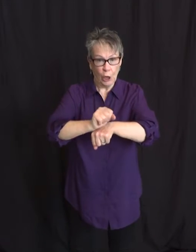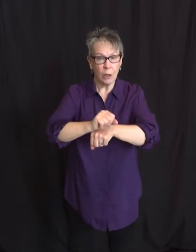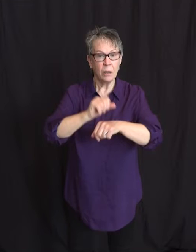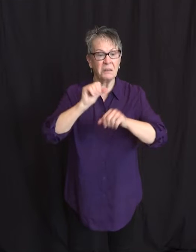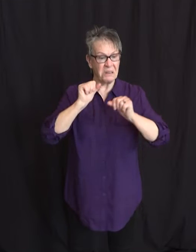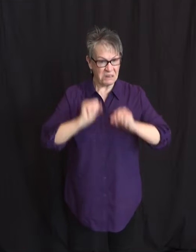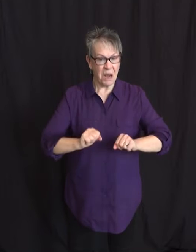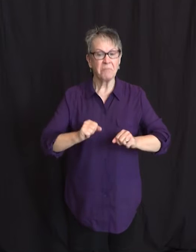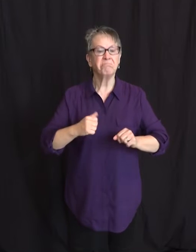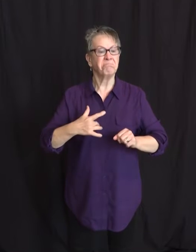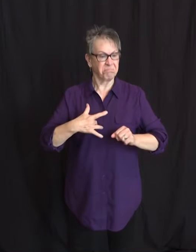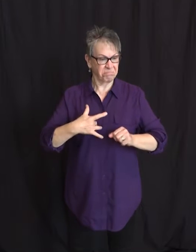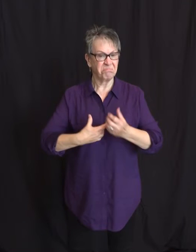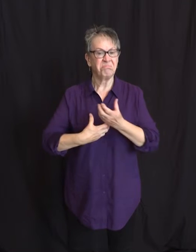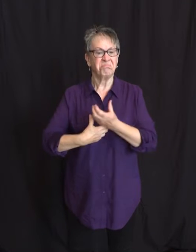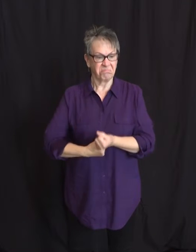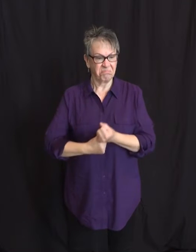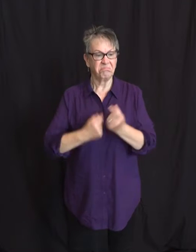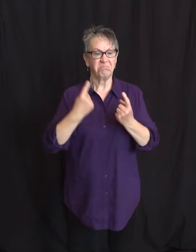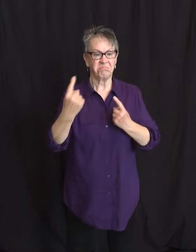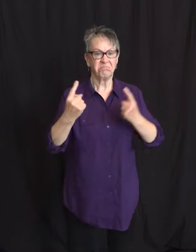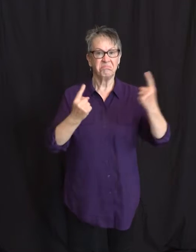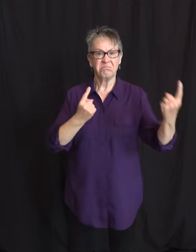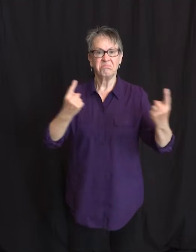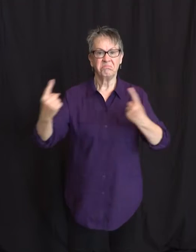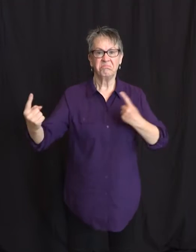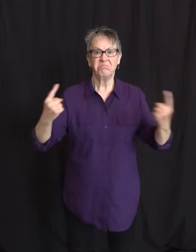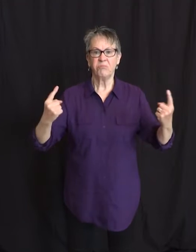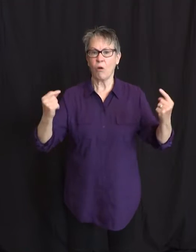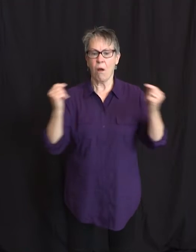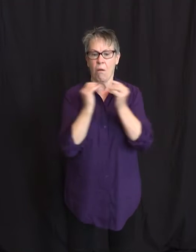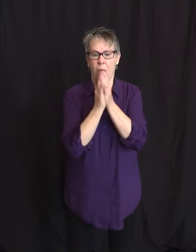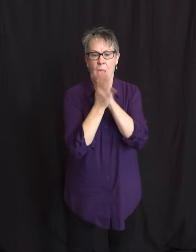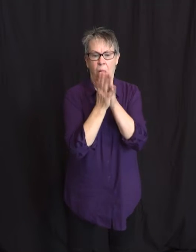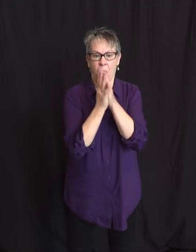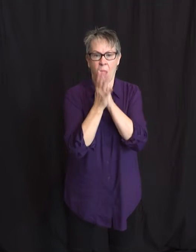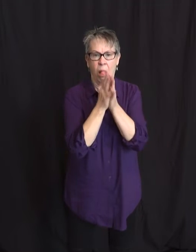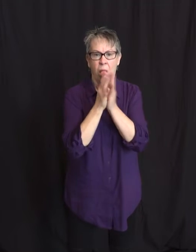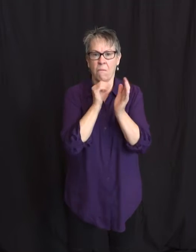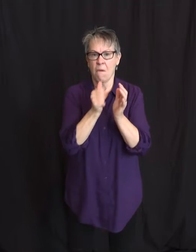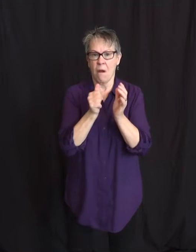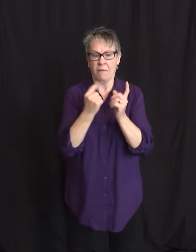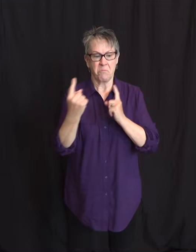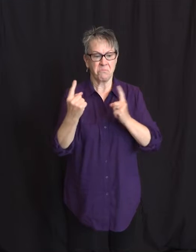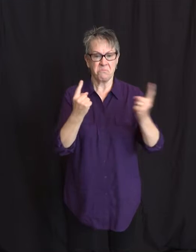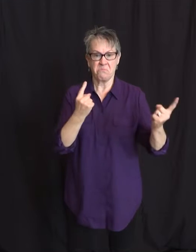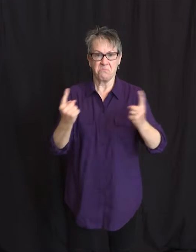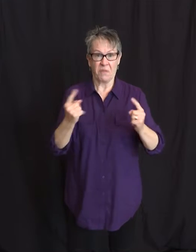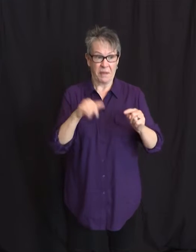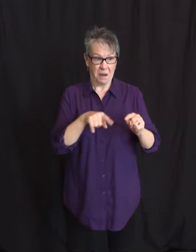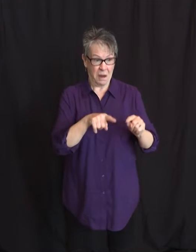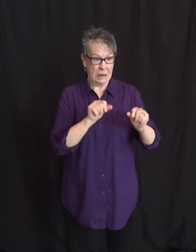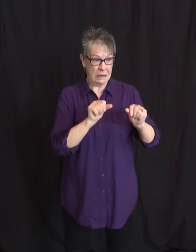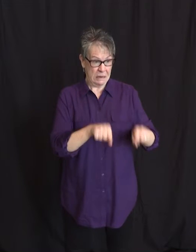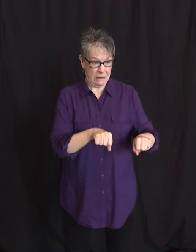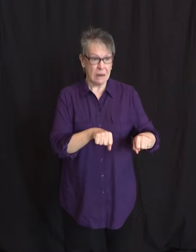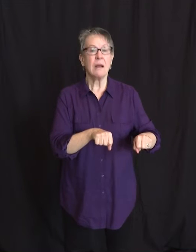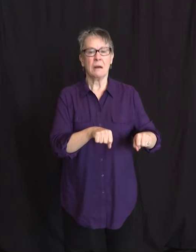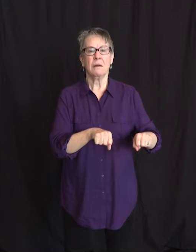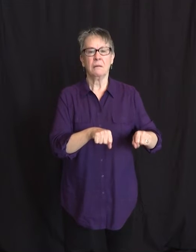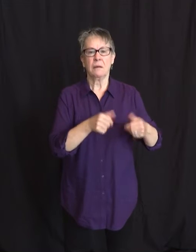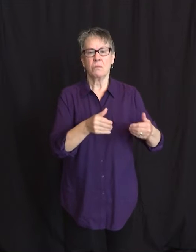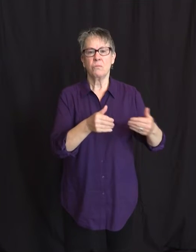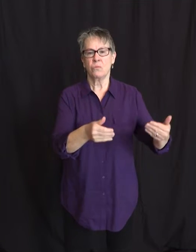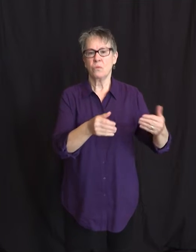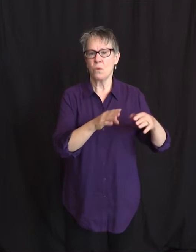related norms can be effectively executed. So, and by the way, I love music. I love